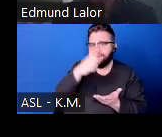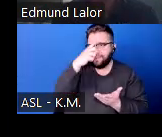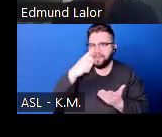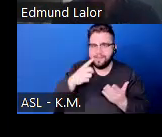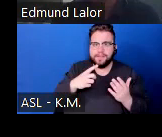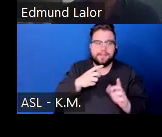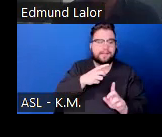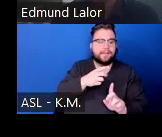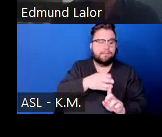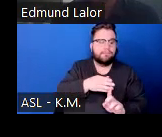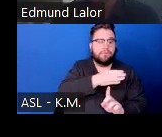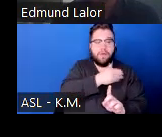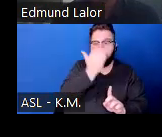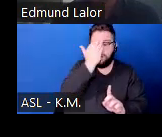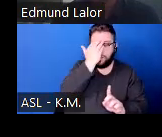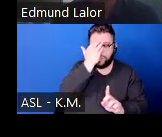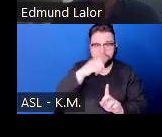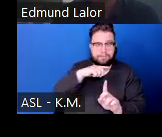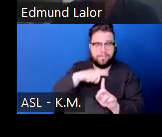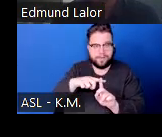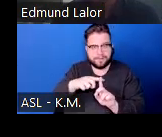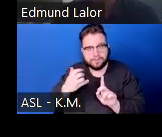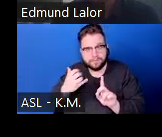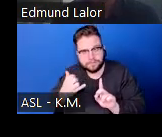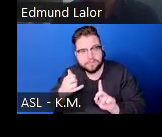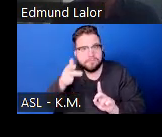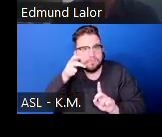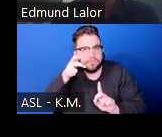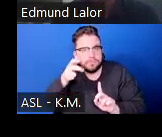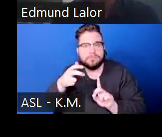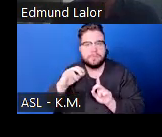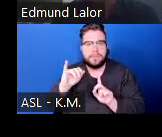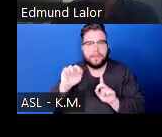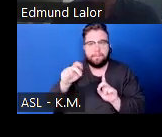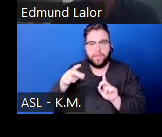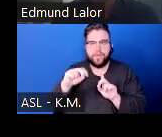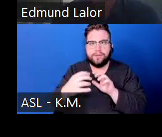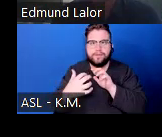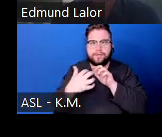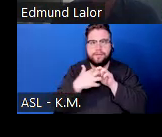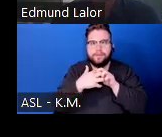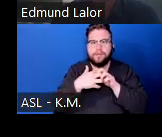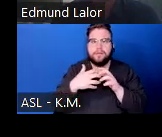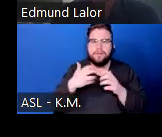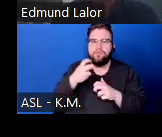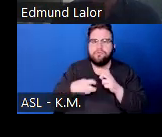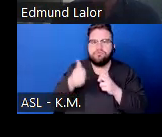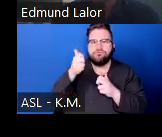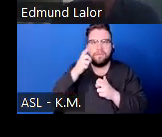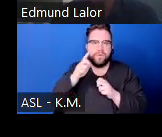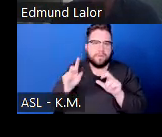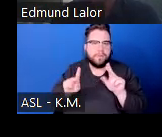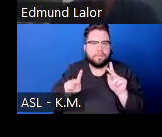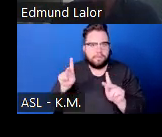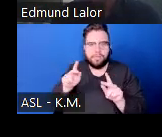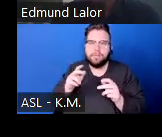input with our prior knowledge of the world might be altered in certain populations, in particular, people with autism, and perhaps also people with